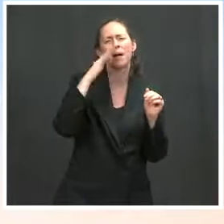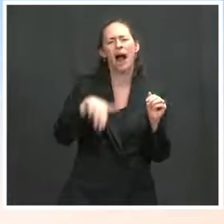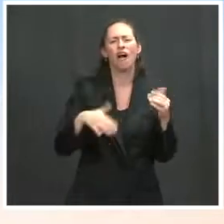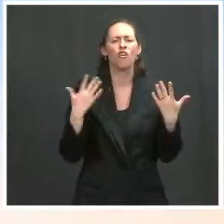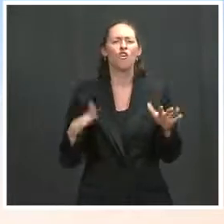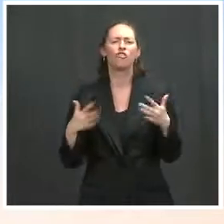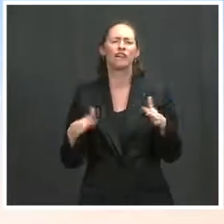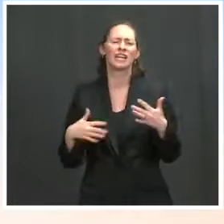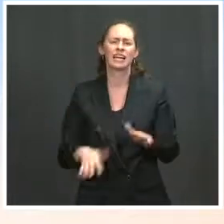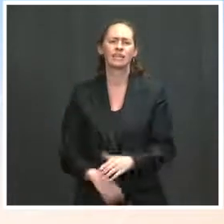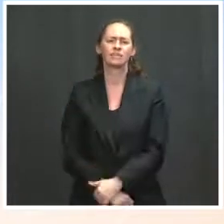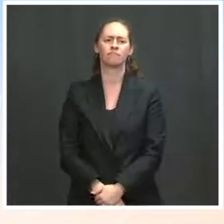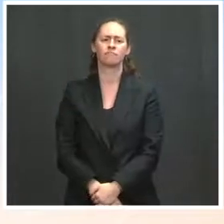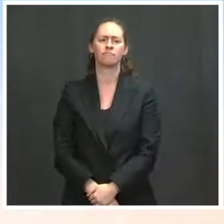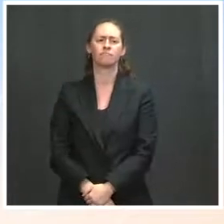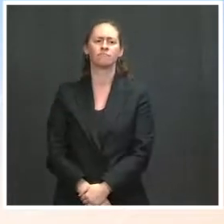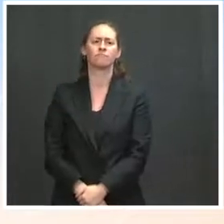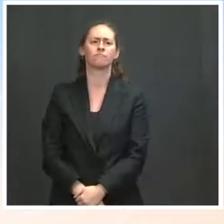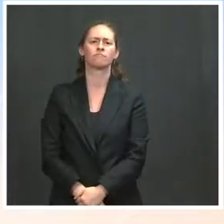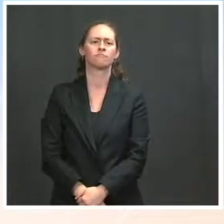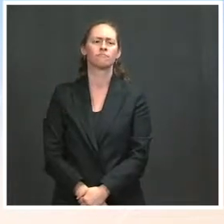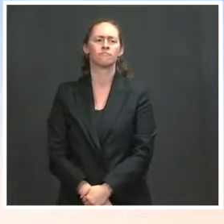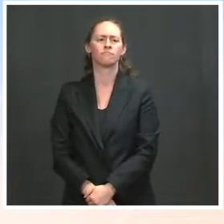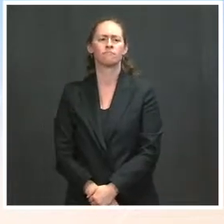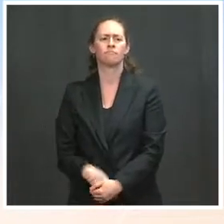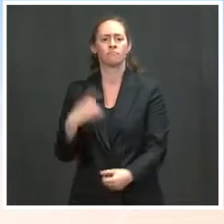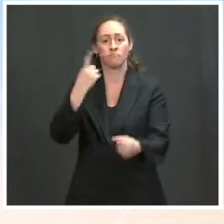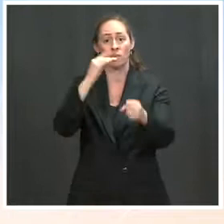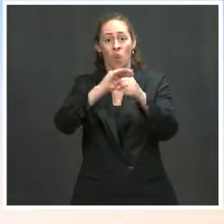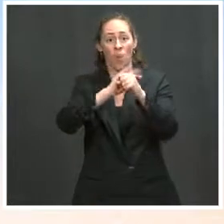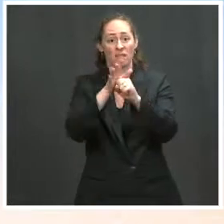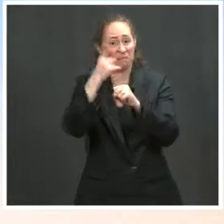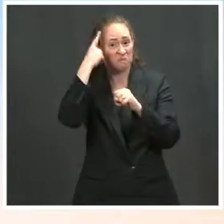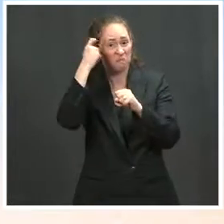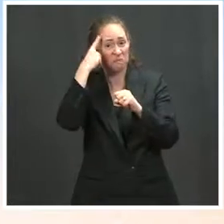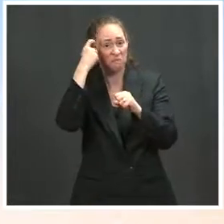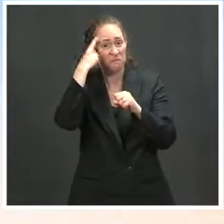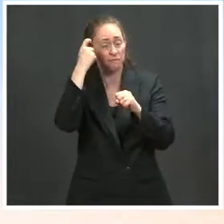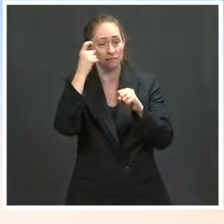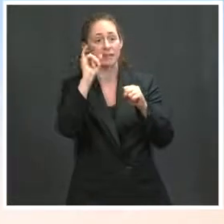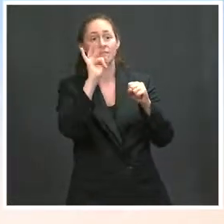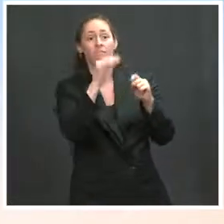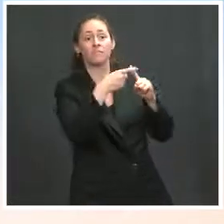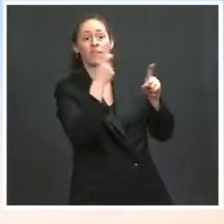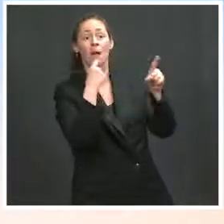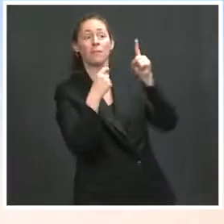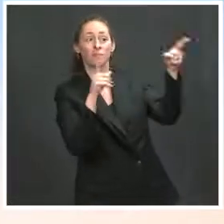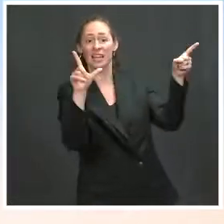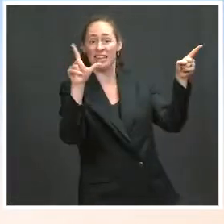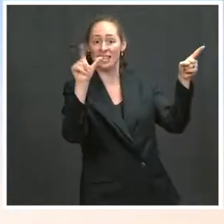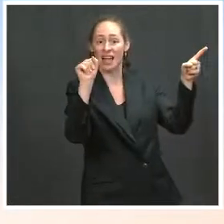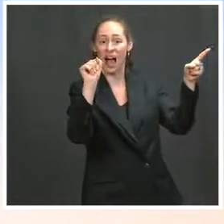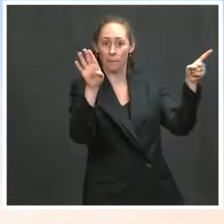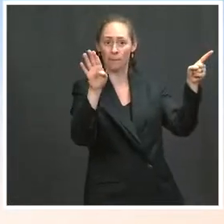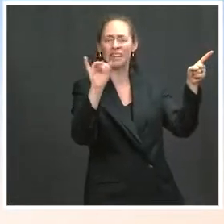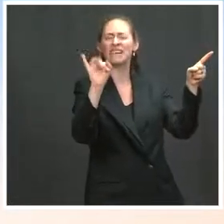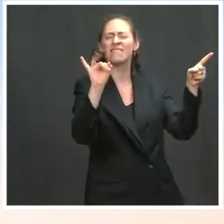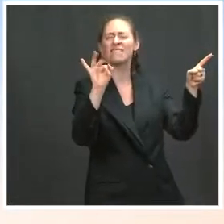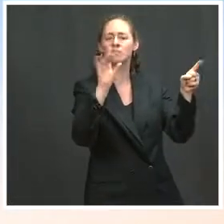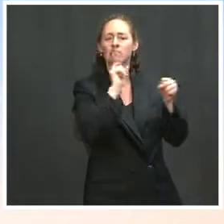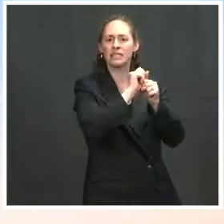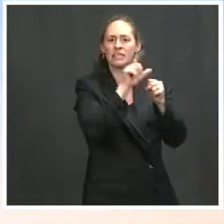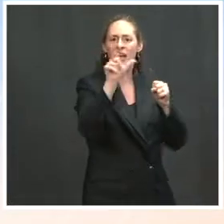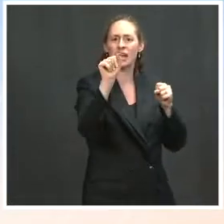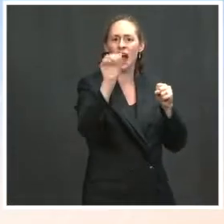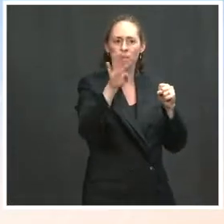COVID-19 origins. If it turns out that COVID-19 originated from some sort of a lab accident in China, which the president now says